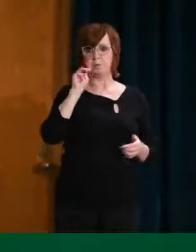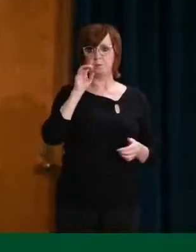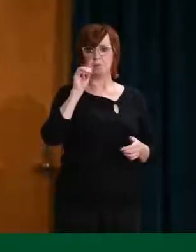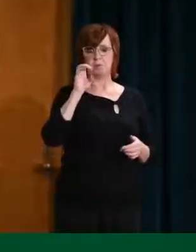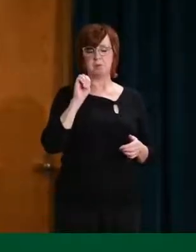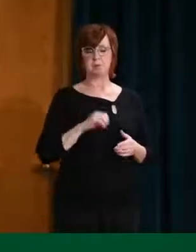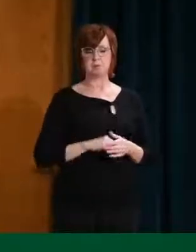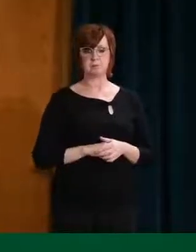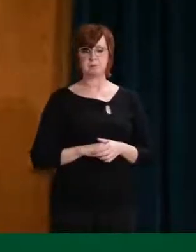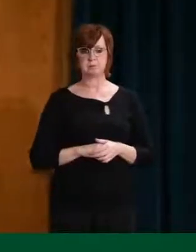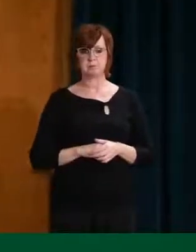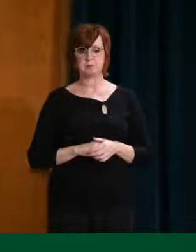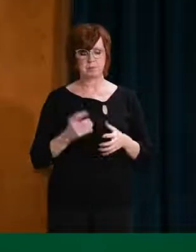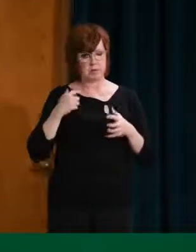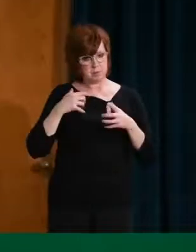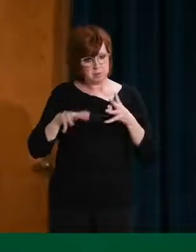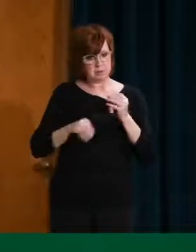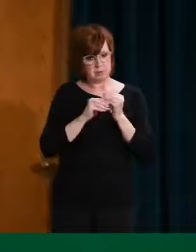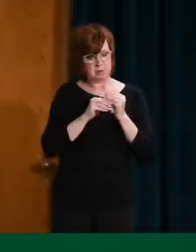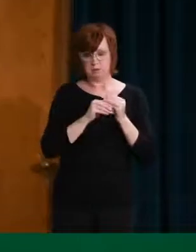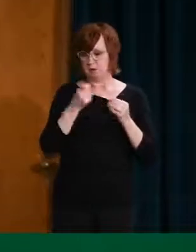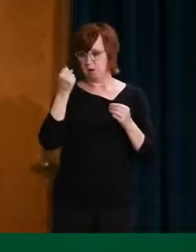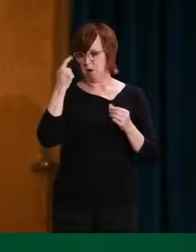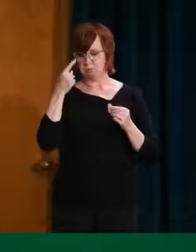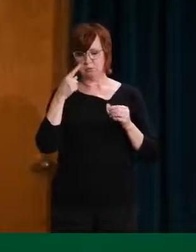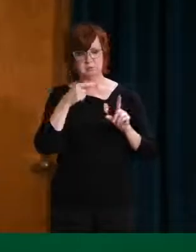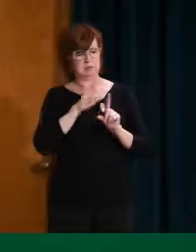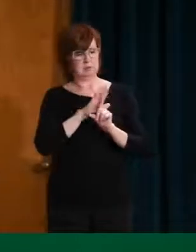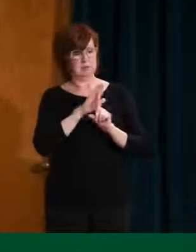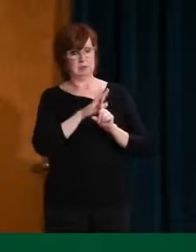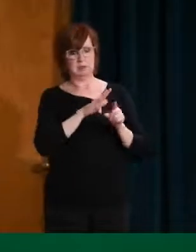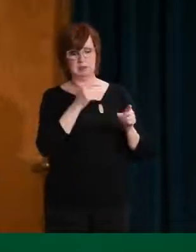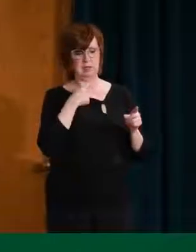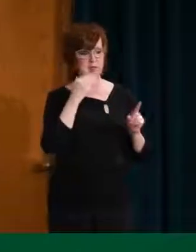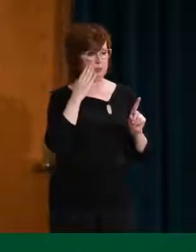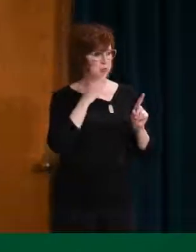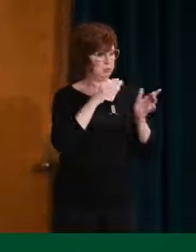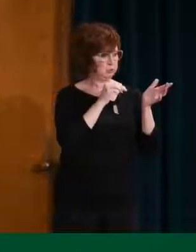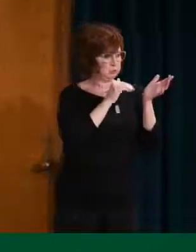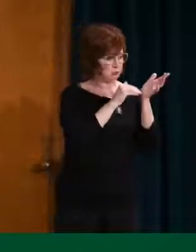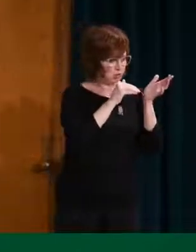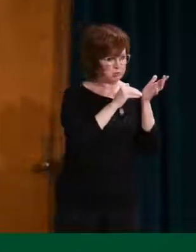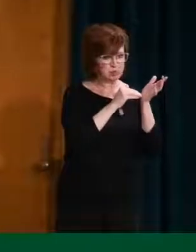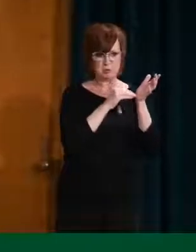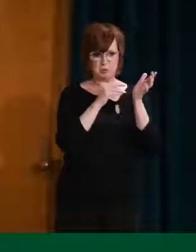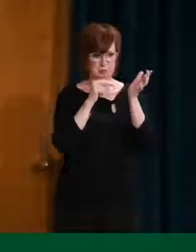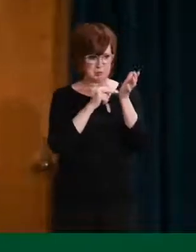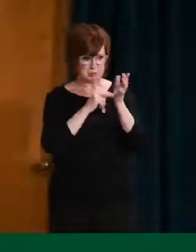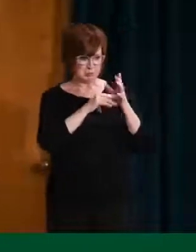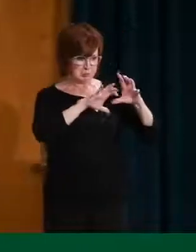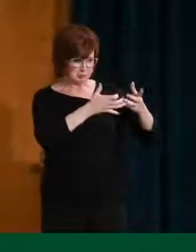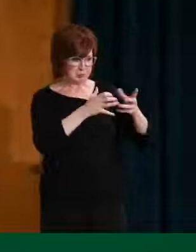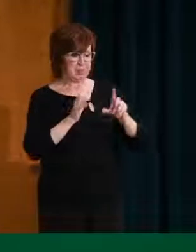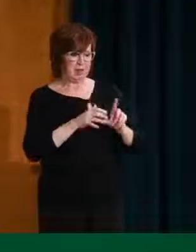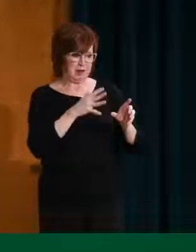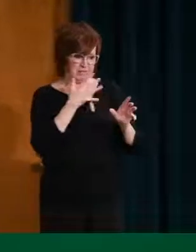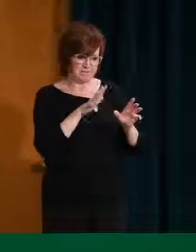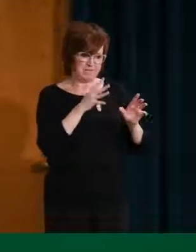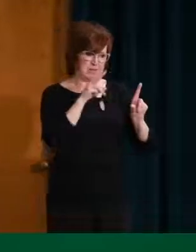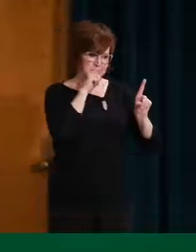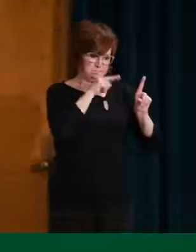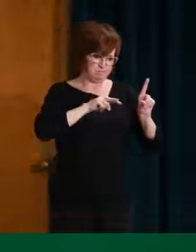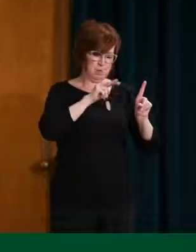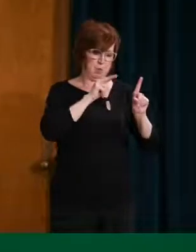times, healthcare workers are continuously self-monitoring themselves for symptoms or exposure, and are